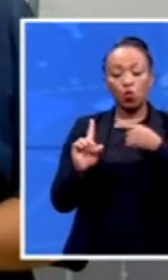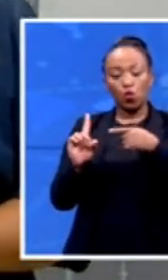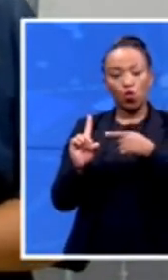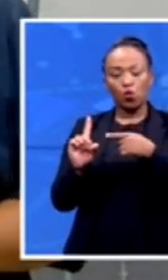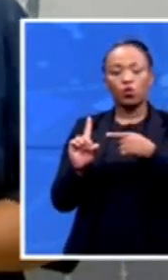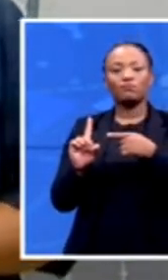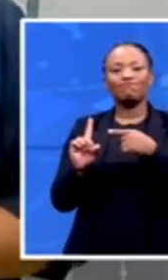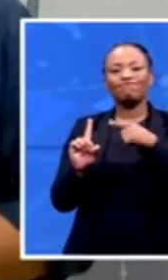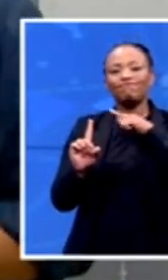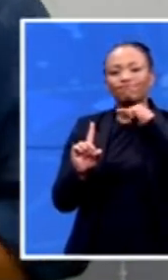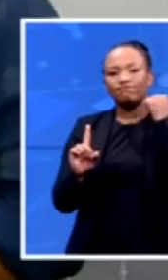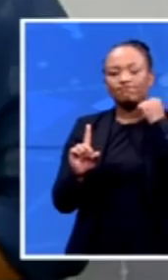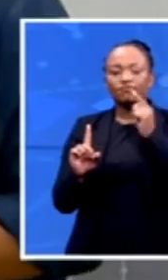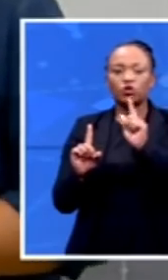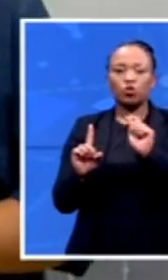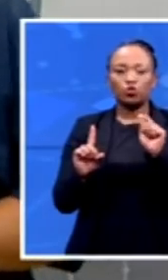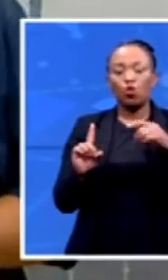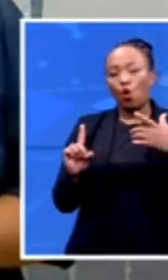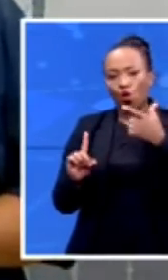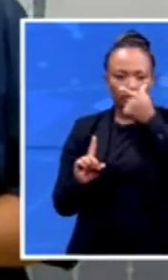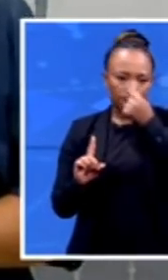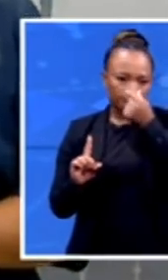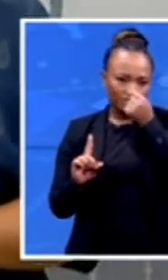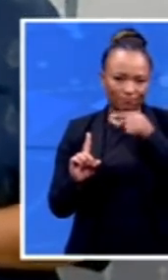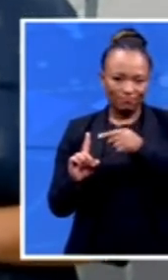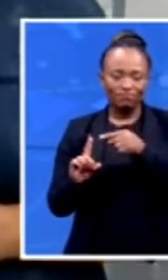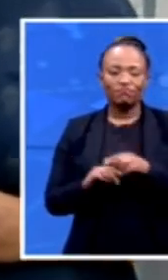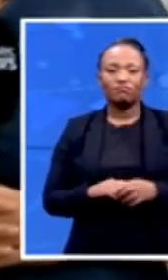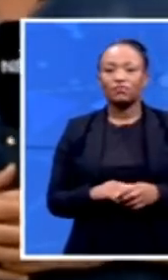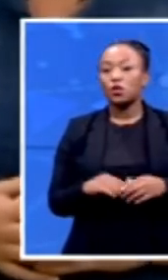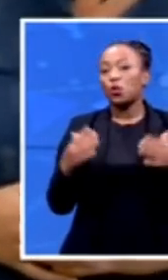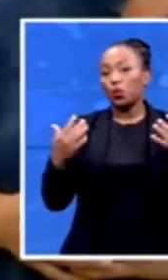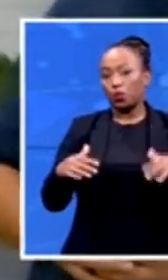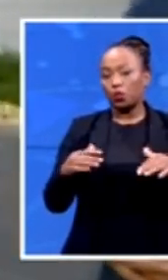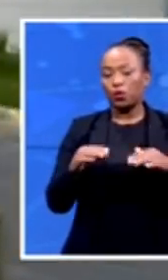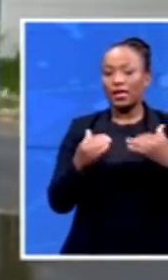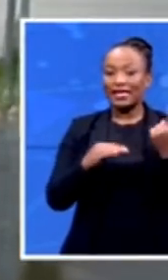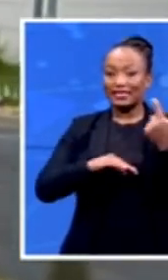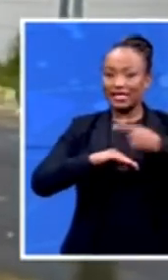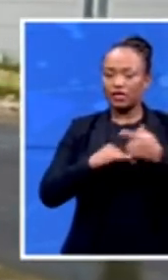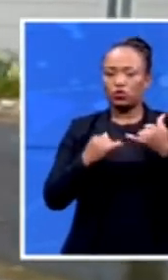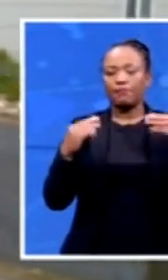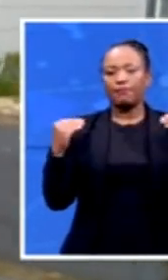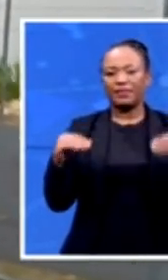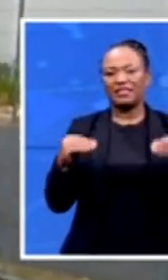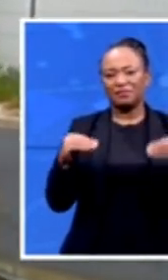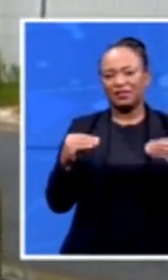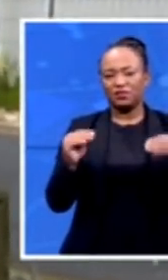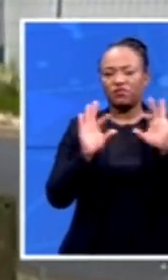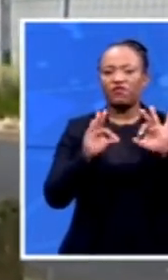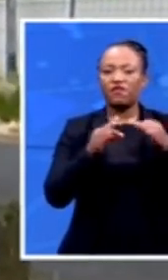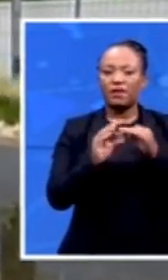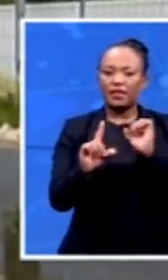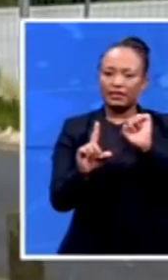is expected to visit. So it's going to be quite a busy day for the Tutu family. And just a little bit earlier, we saw the